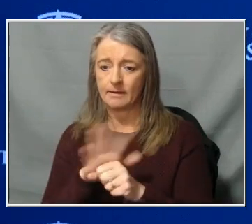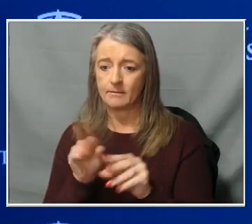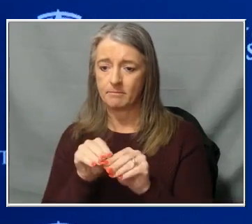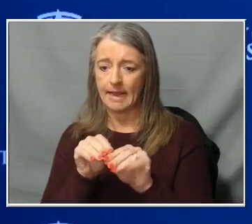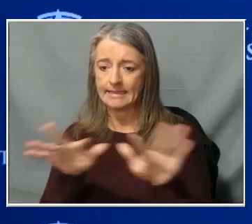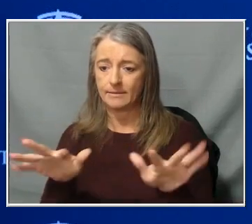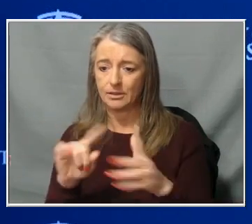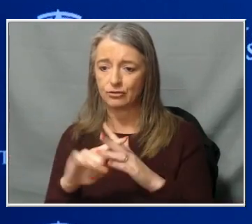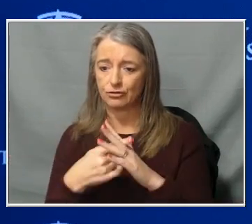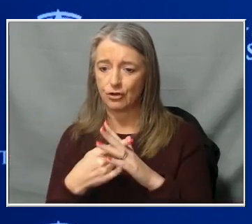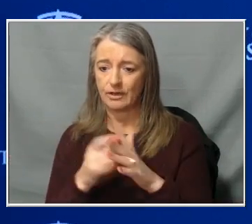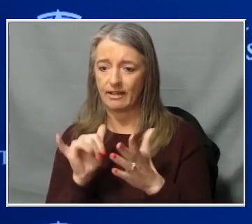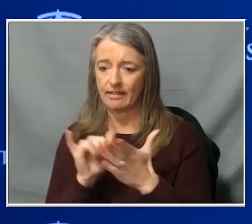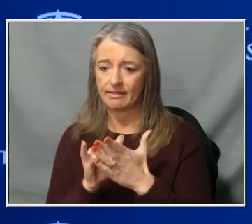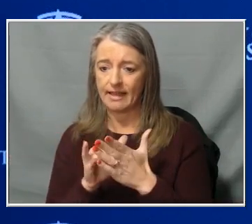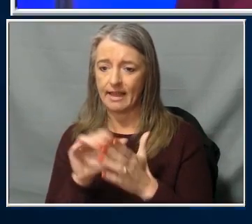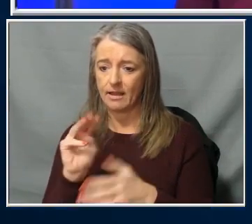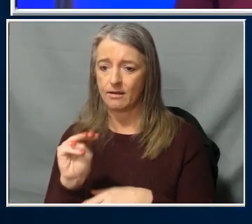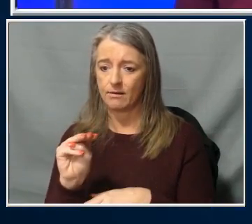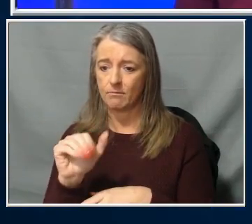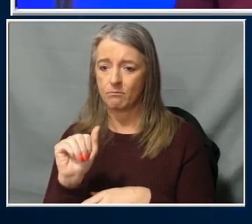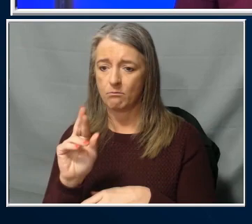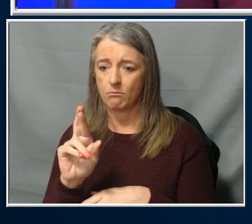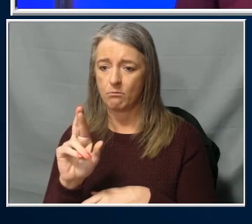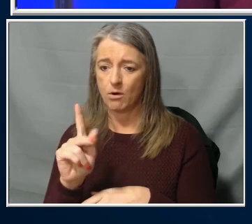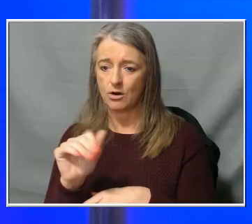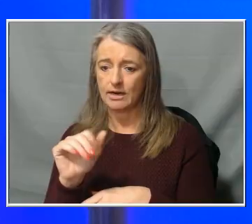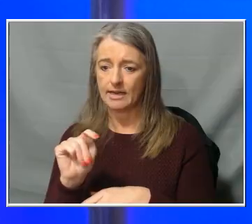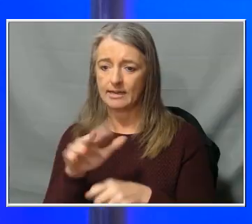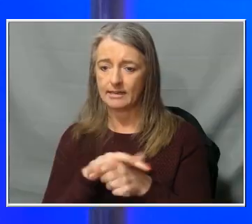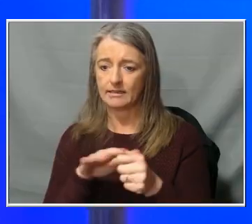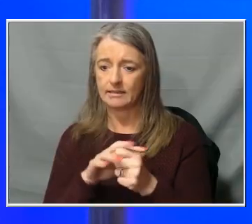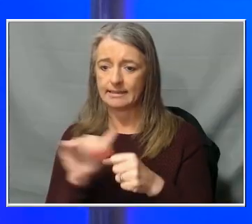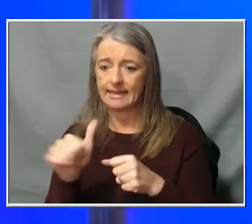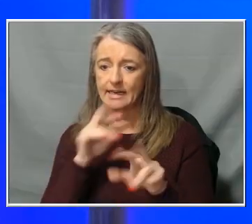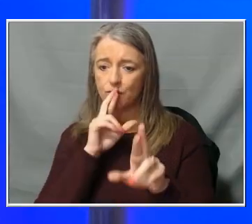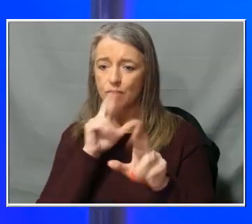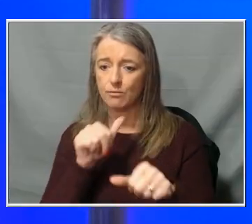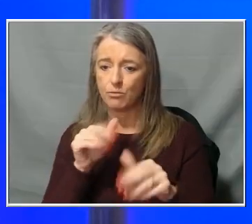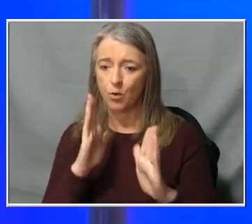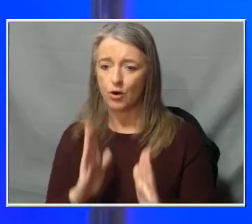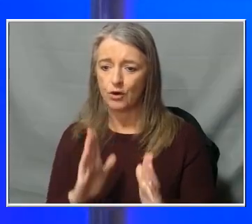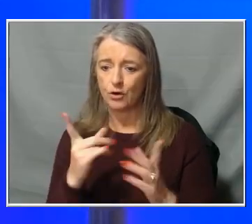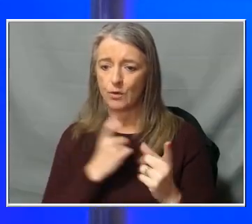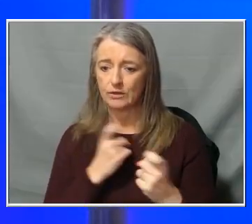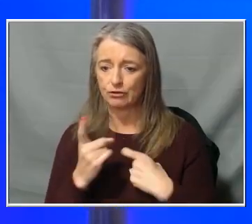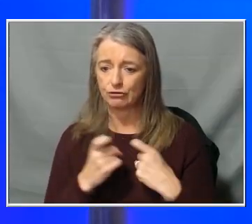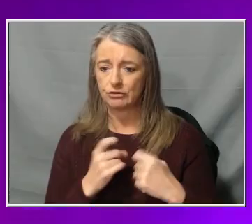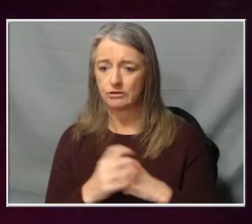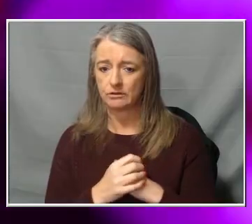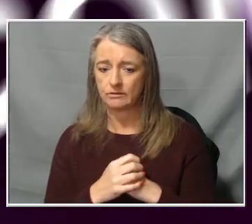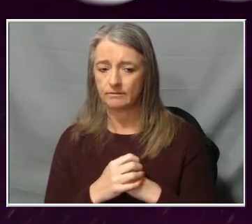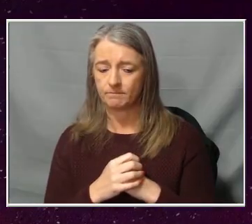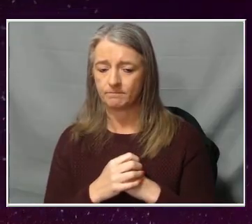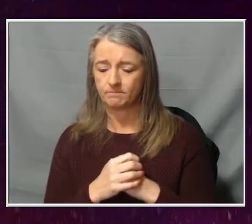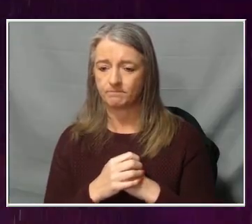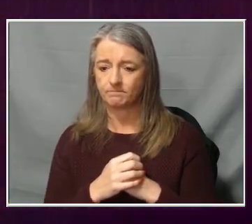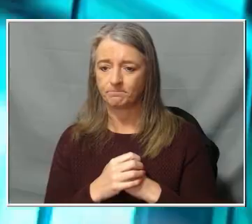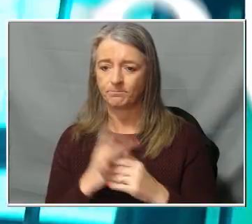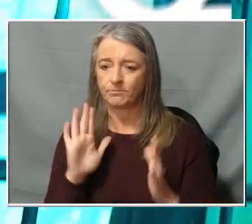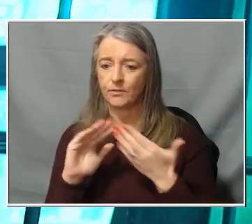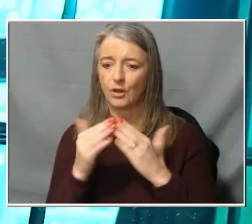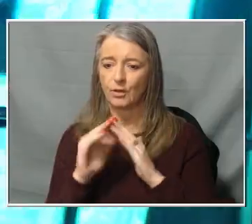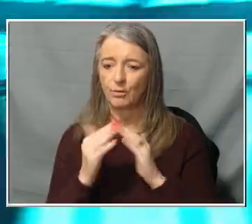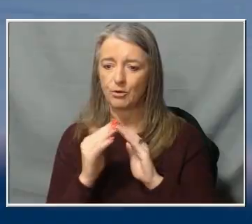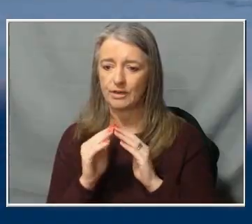probably in that market area. Do we have any reporter questions on the line today? Let's get to our community. And